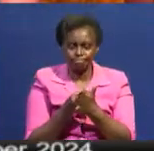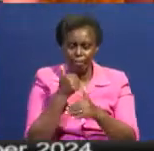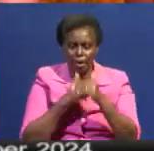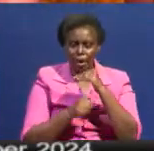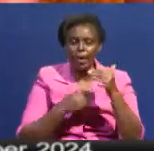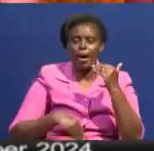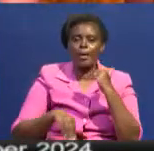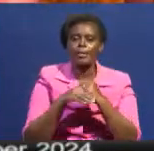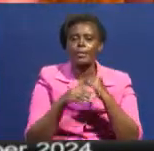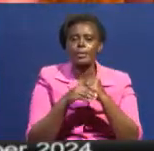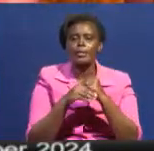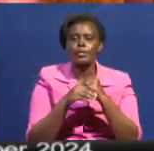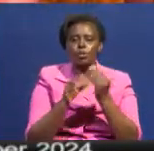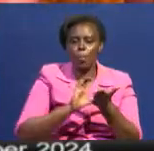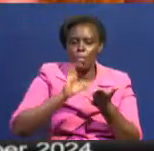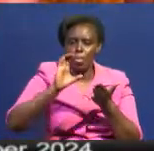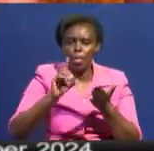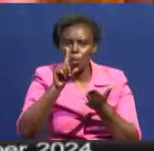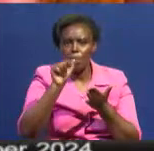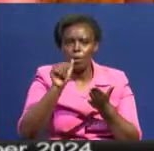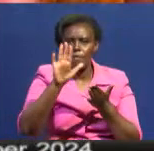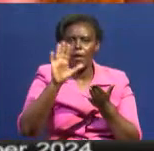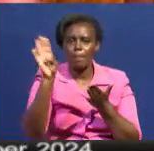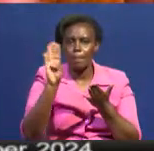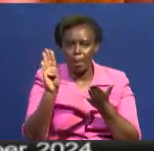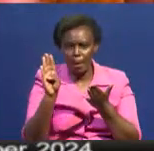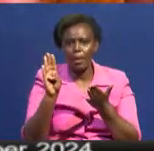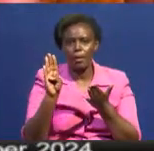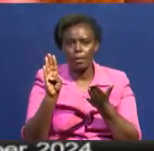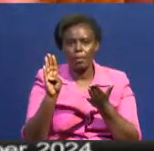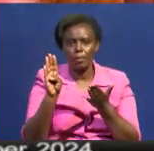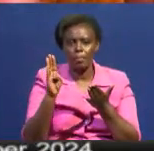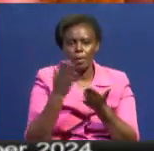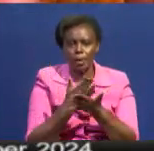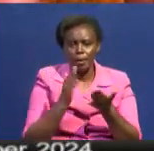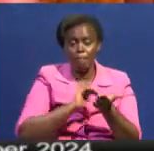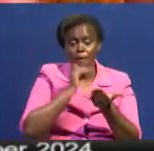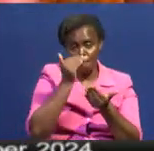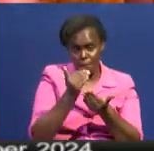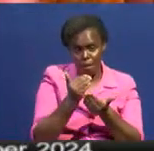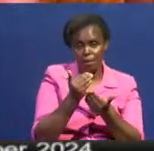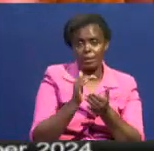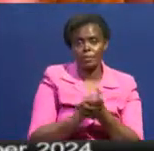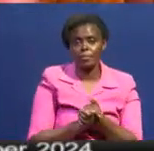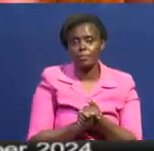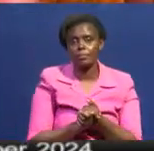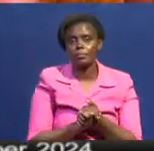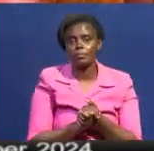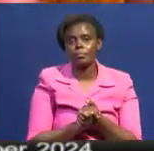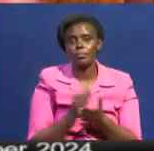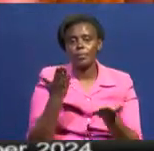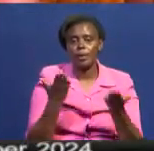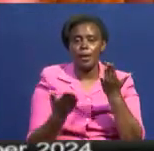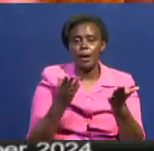an additional disbursement of 1.5 billion by the Commodities Fund. Average prices of